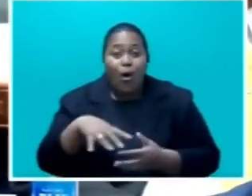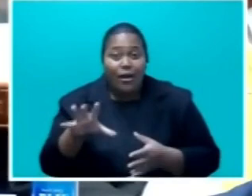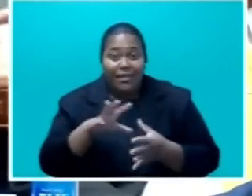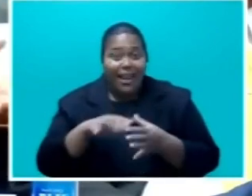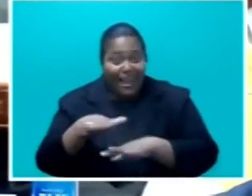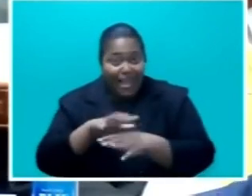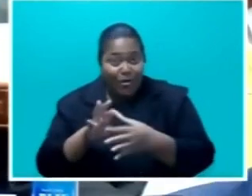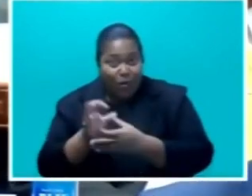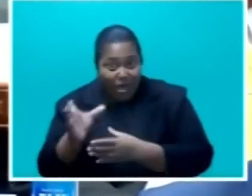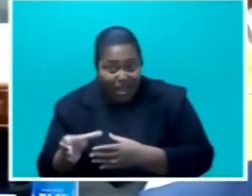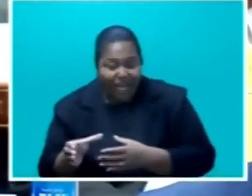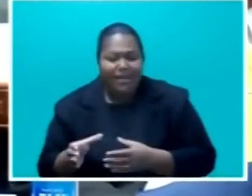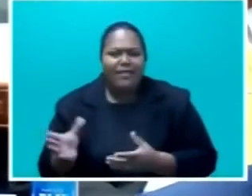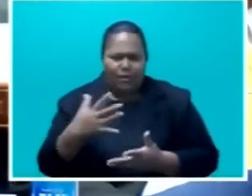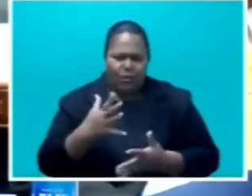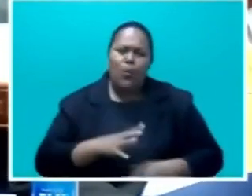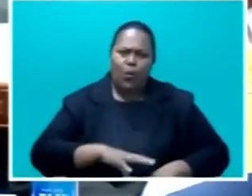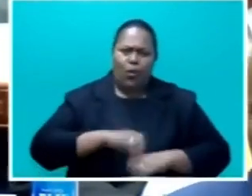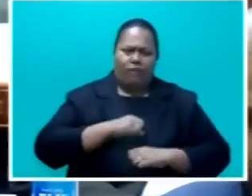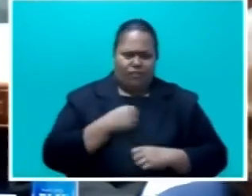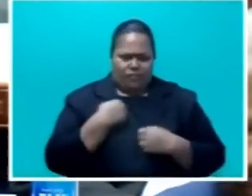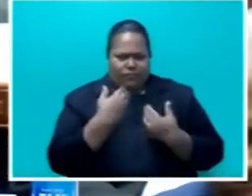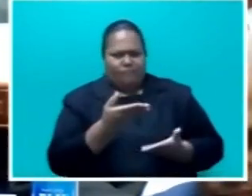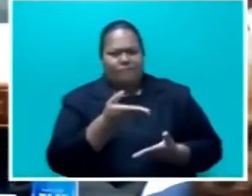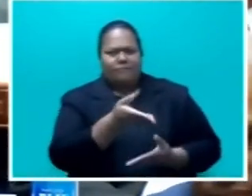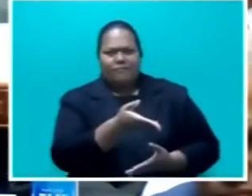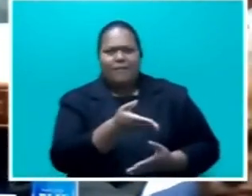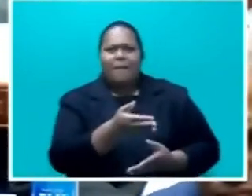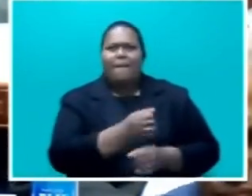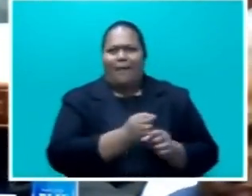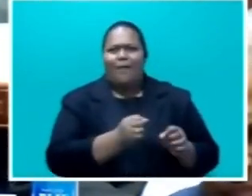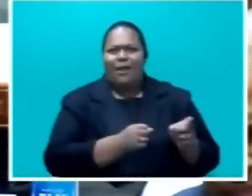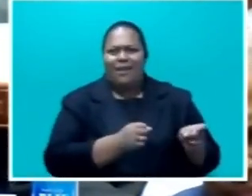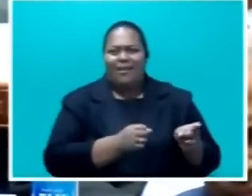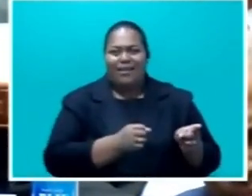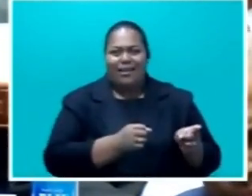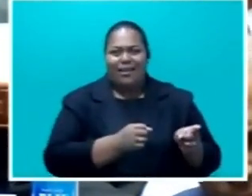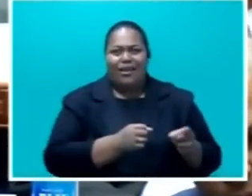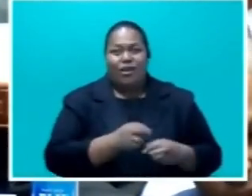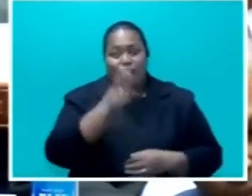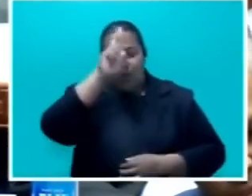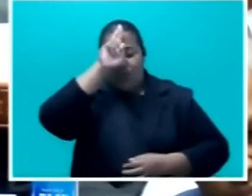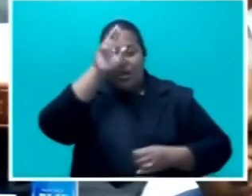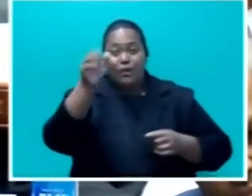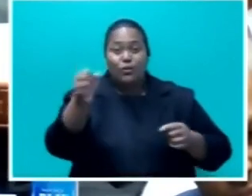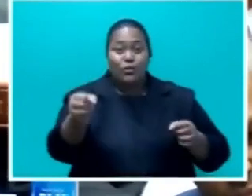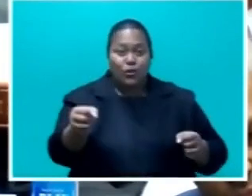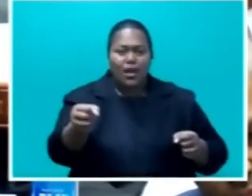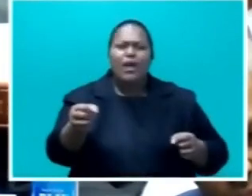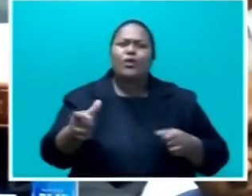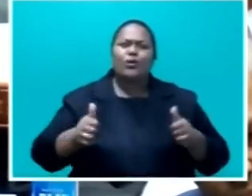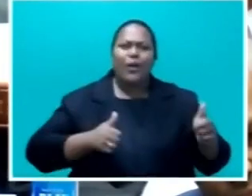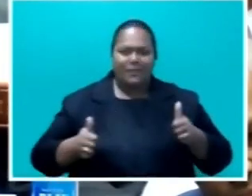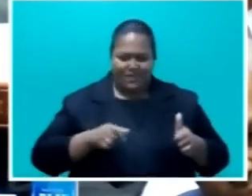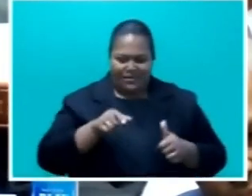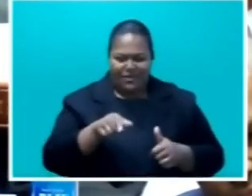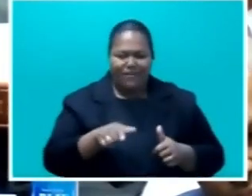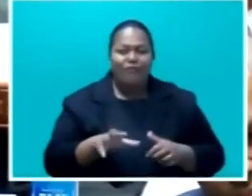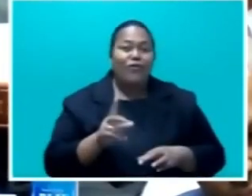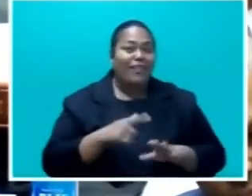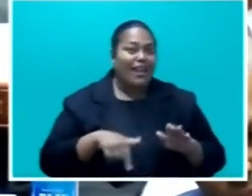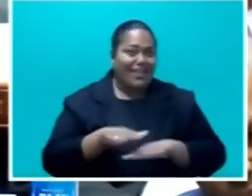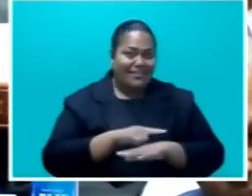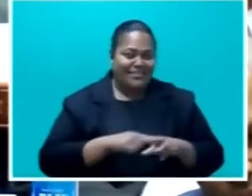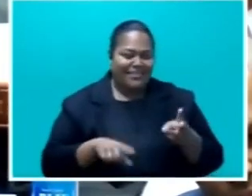of creating the idea of a board to administer the land. The third, Mr. Speaker, was